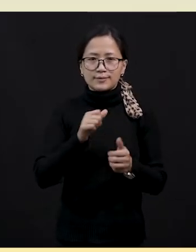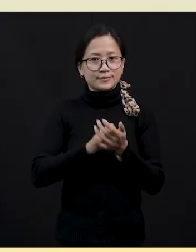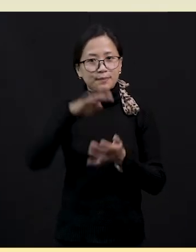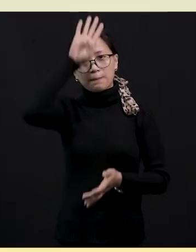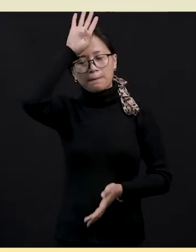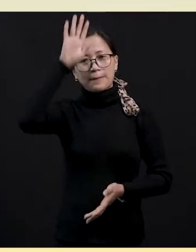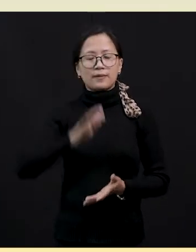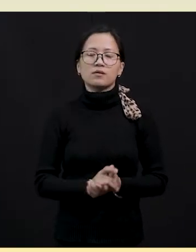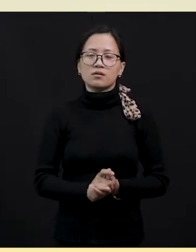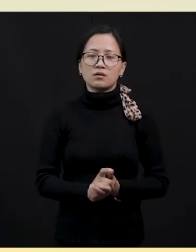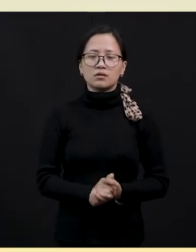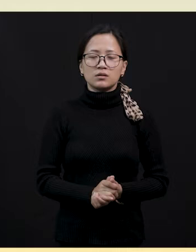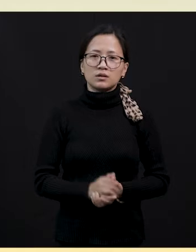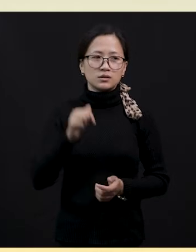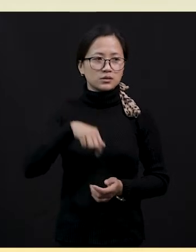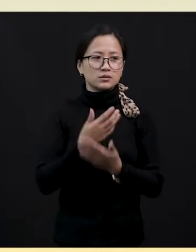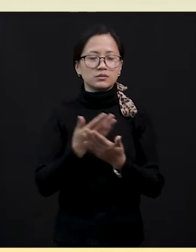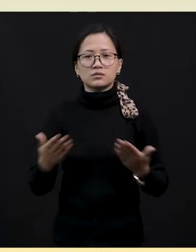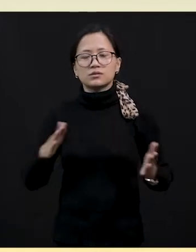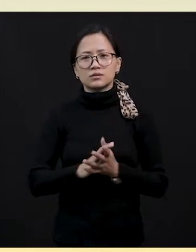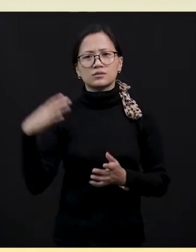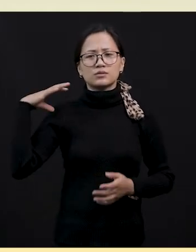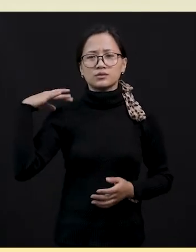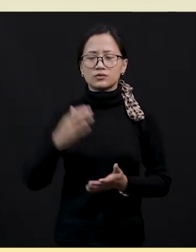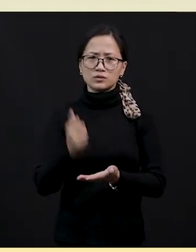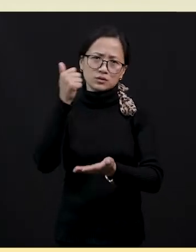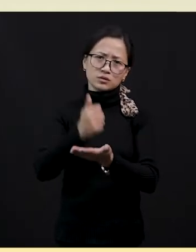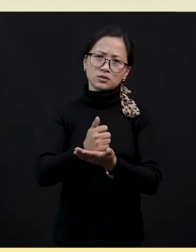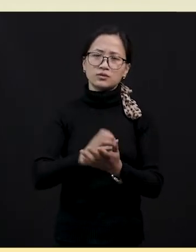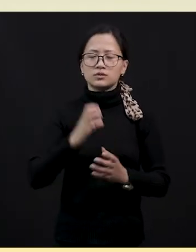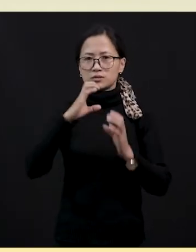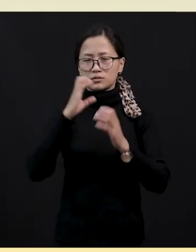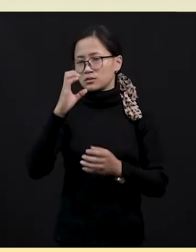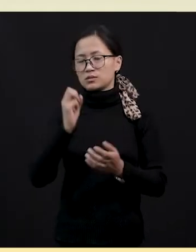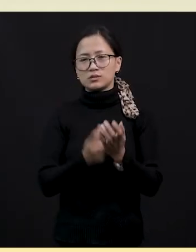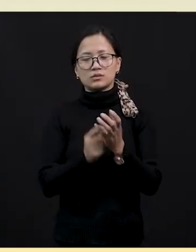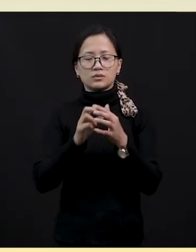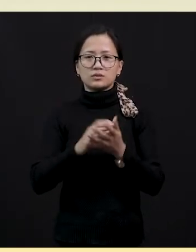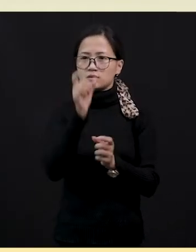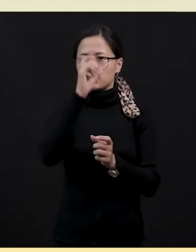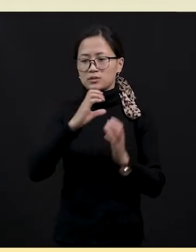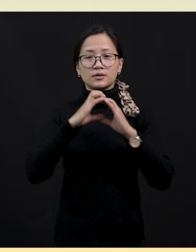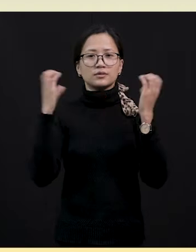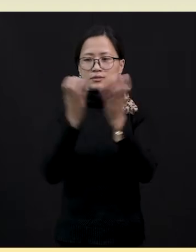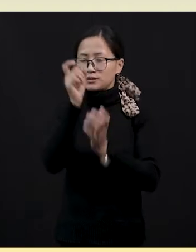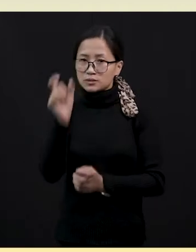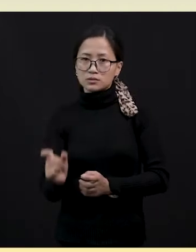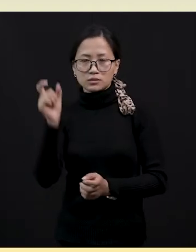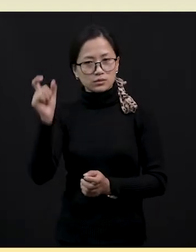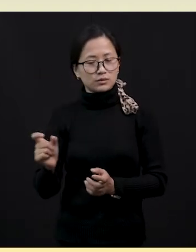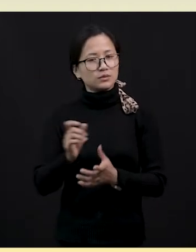be urgent, and these things could not wait for the decision of the council. So in order to decide the right time for